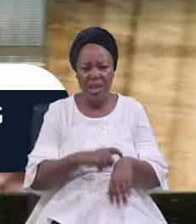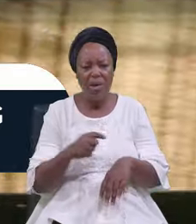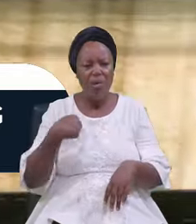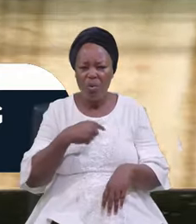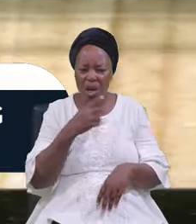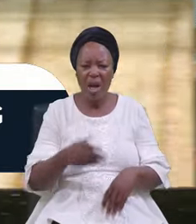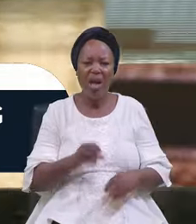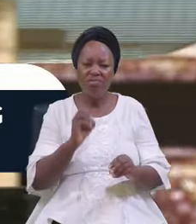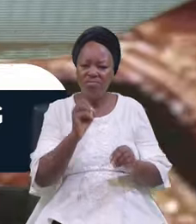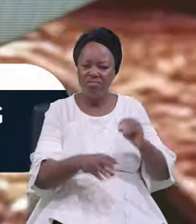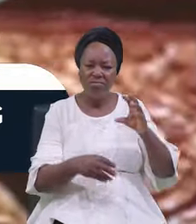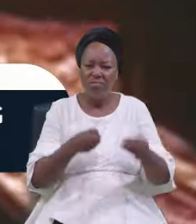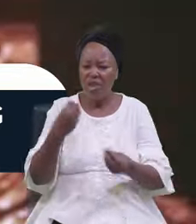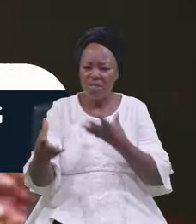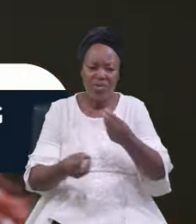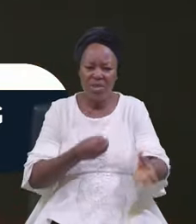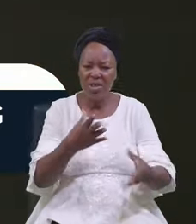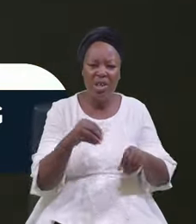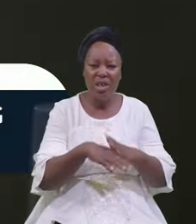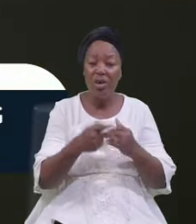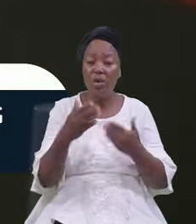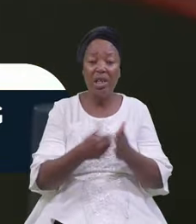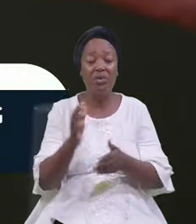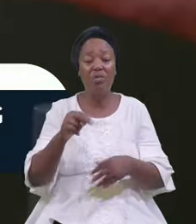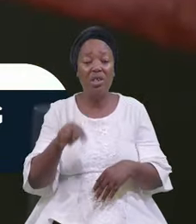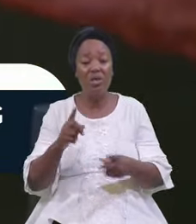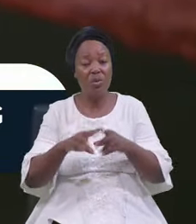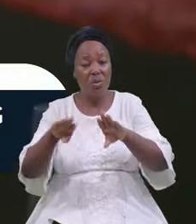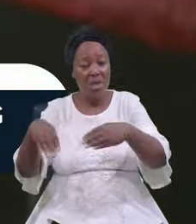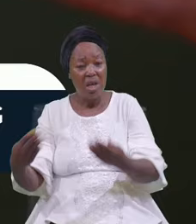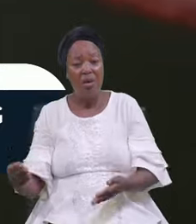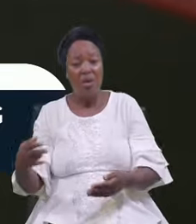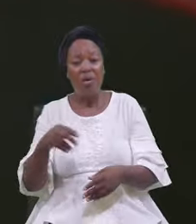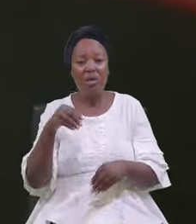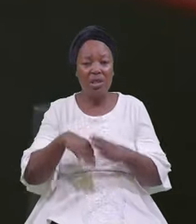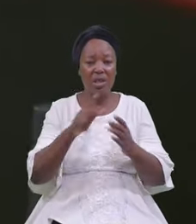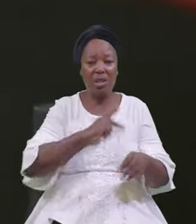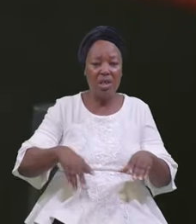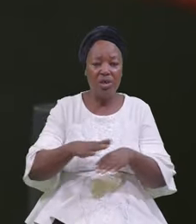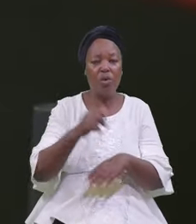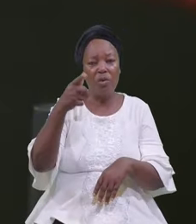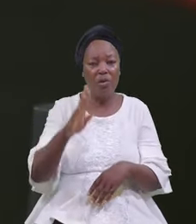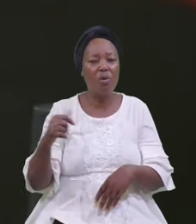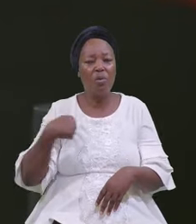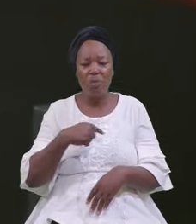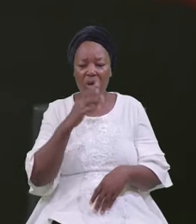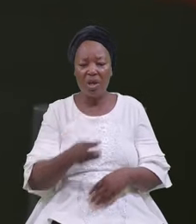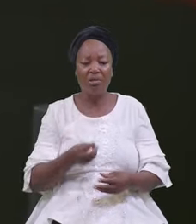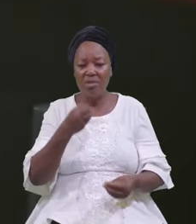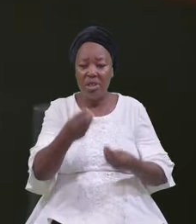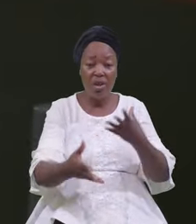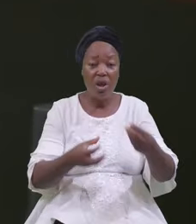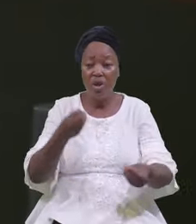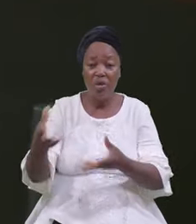to the progress of the kingdom of God. We're generous as we contribute to the expansion of the kingdom